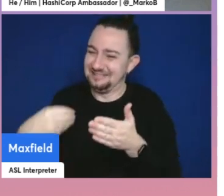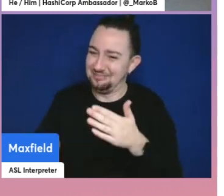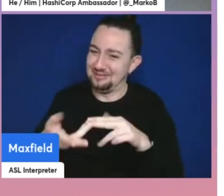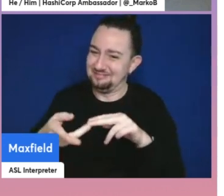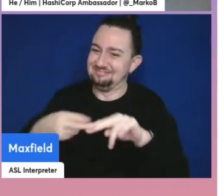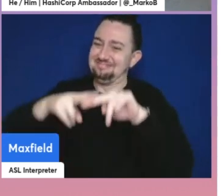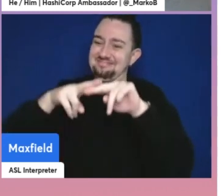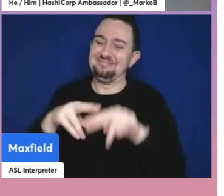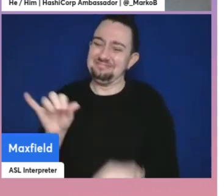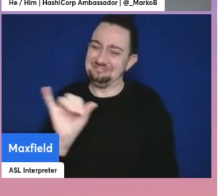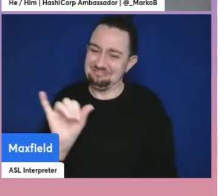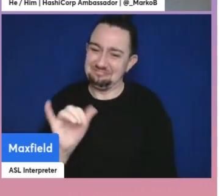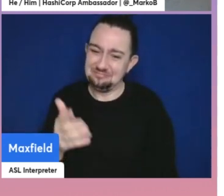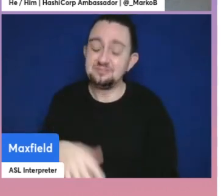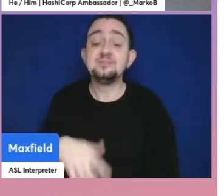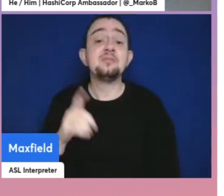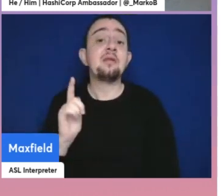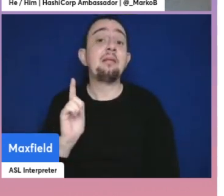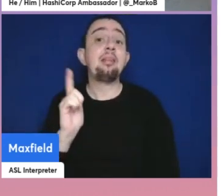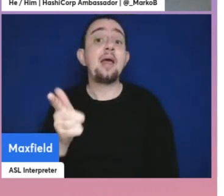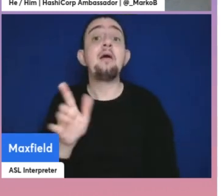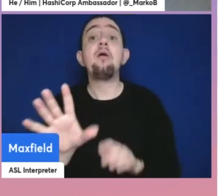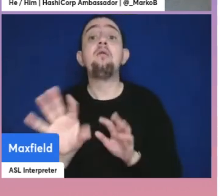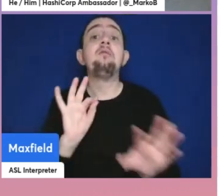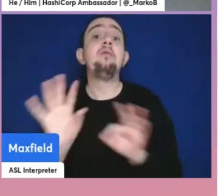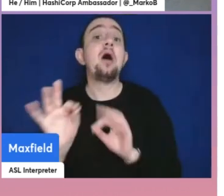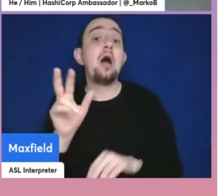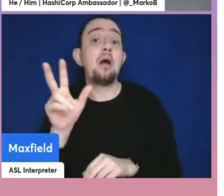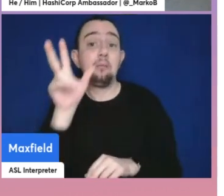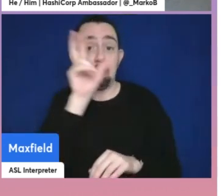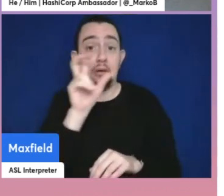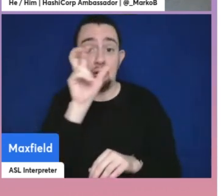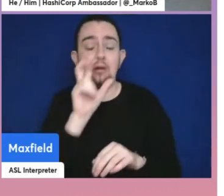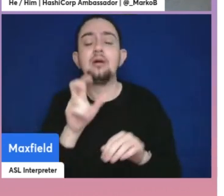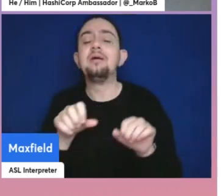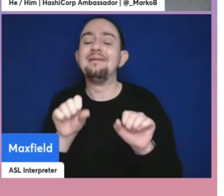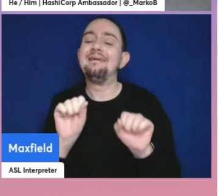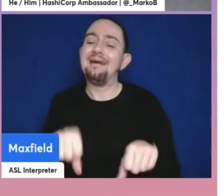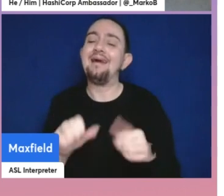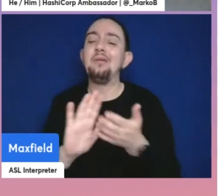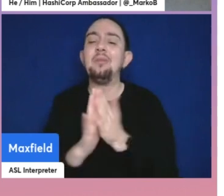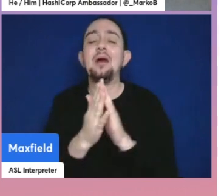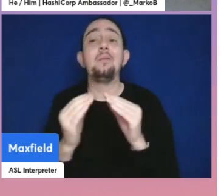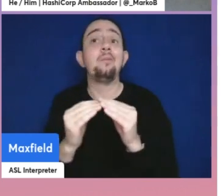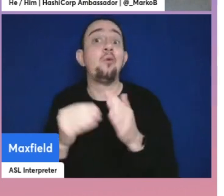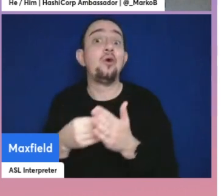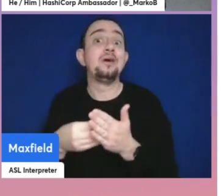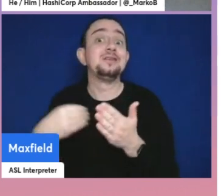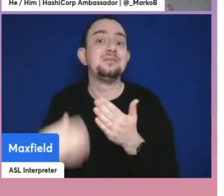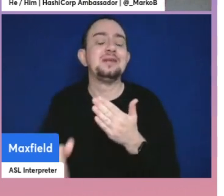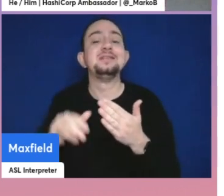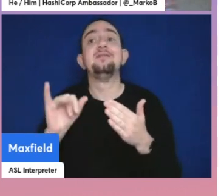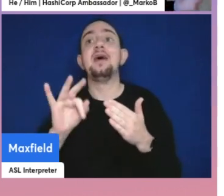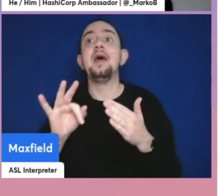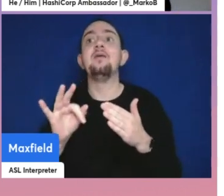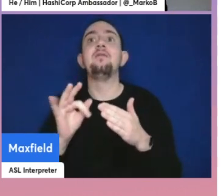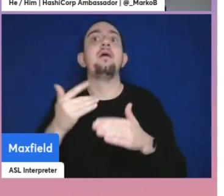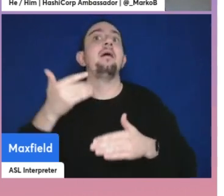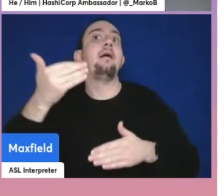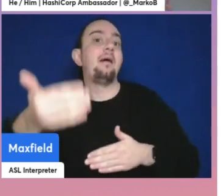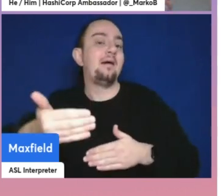finding bugs later on in the testing can be more expensive as well. If you kind